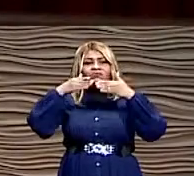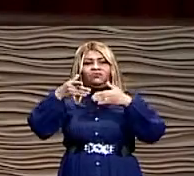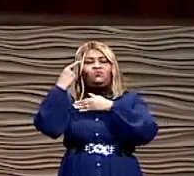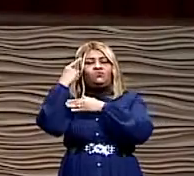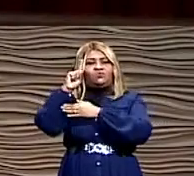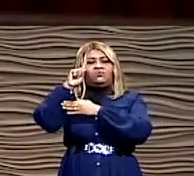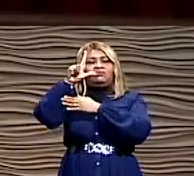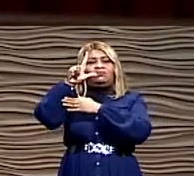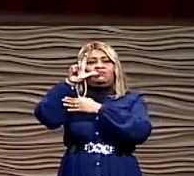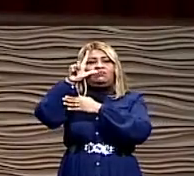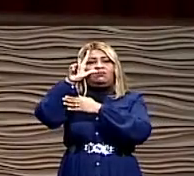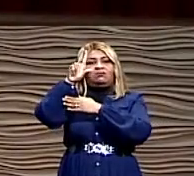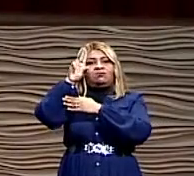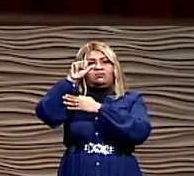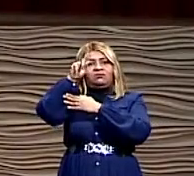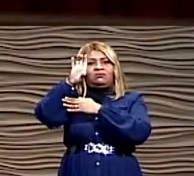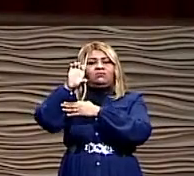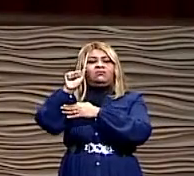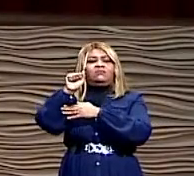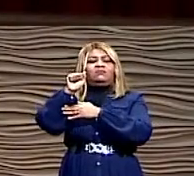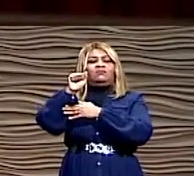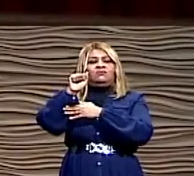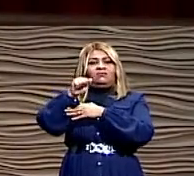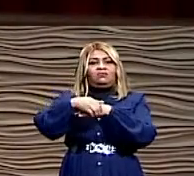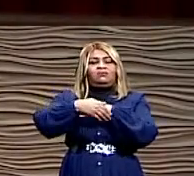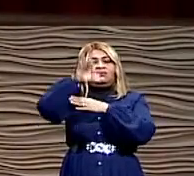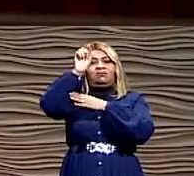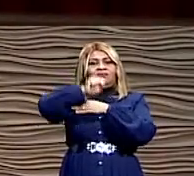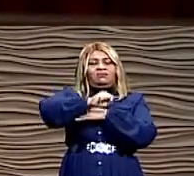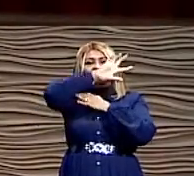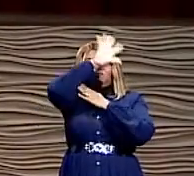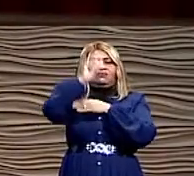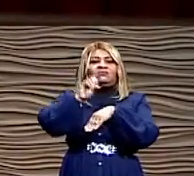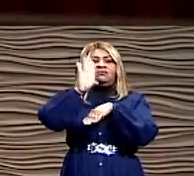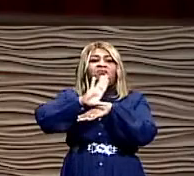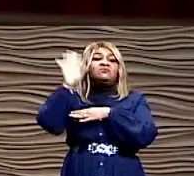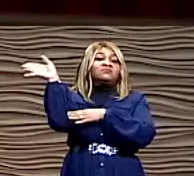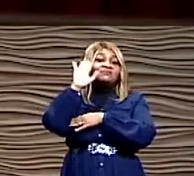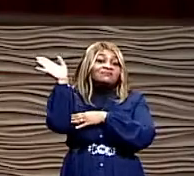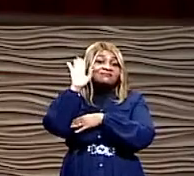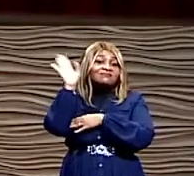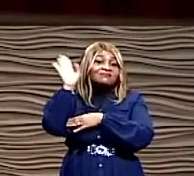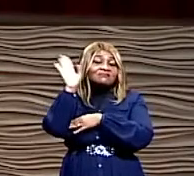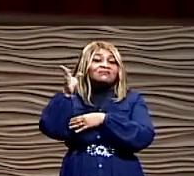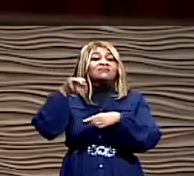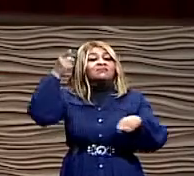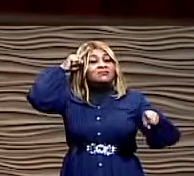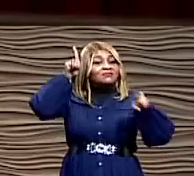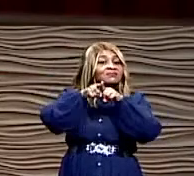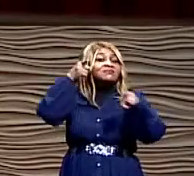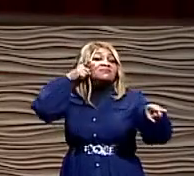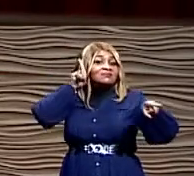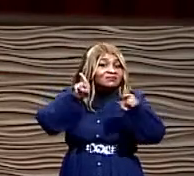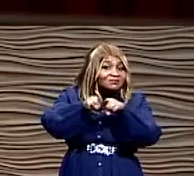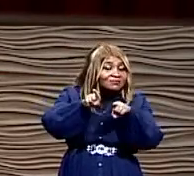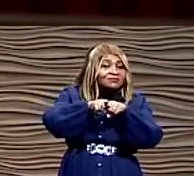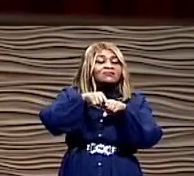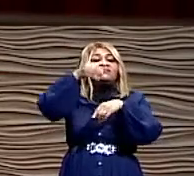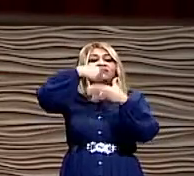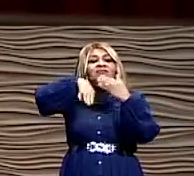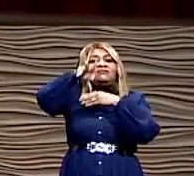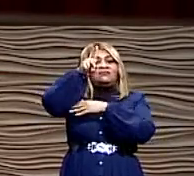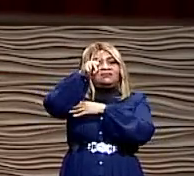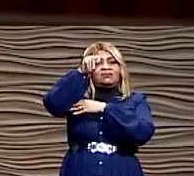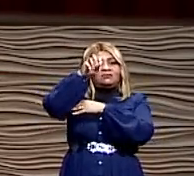Church. Amen. They're actually streaming with us this morning, so we want to say hello to all of you, our brothers and sisters in Cape Town.